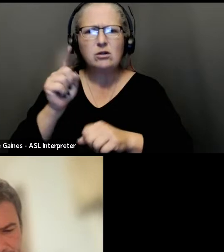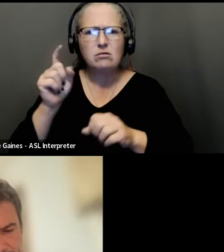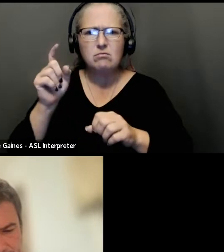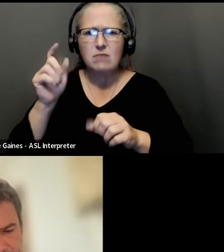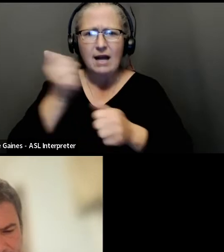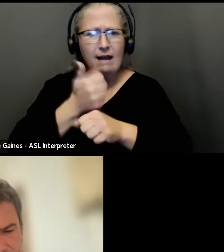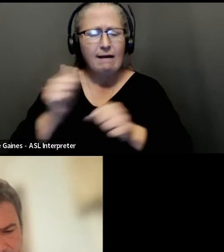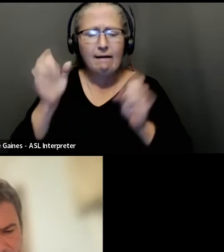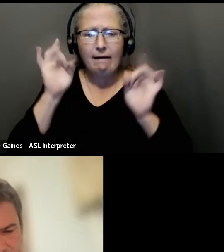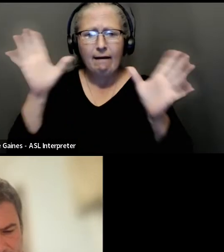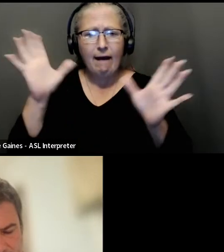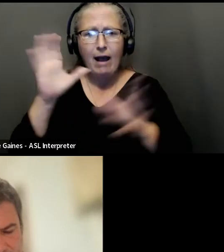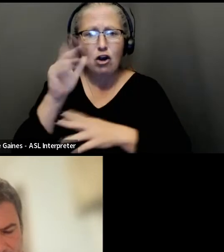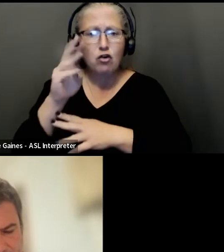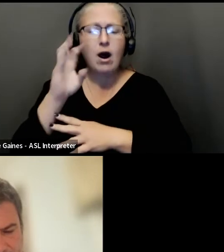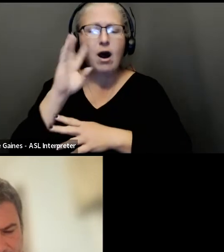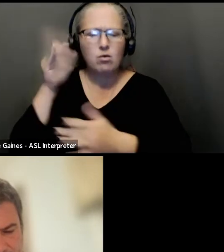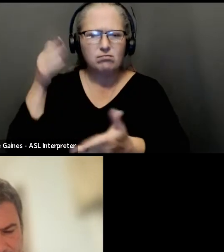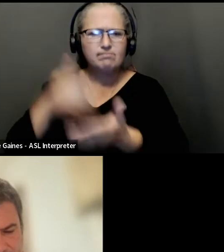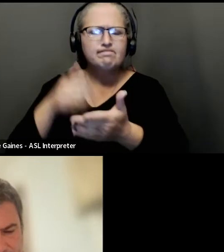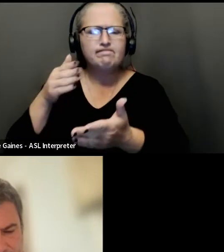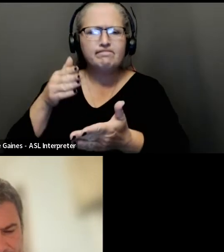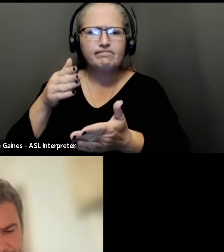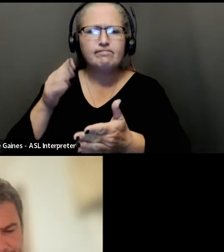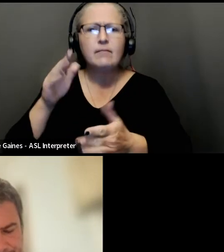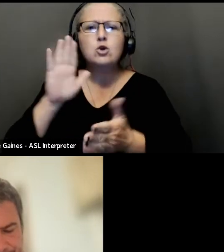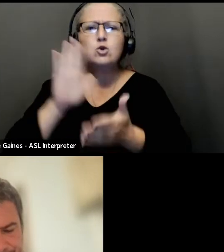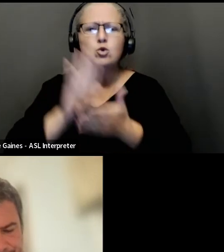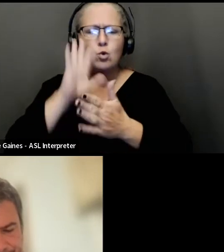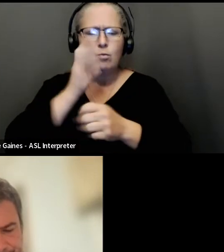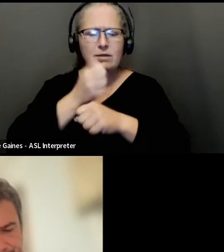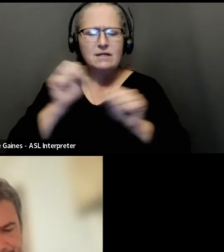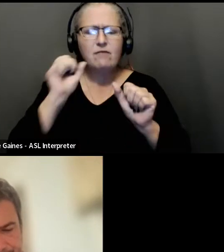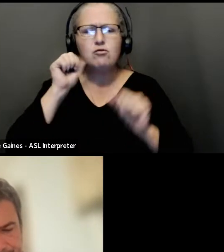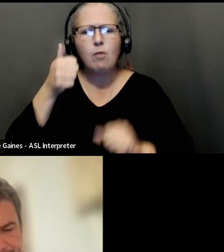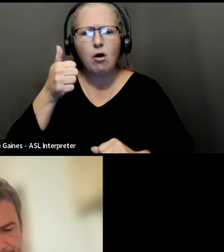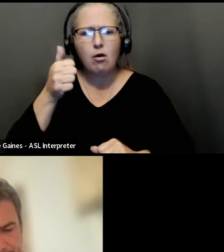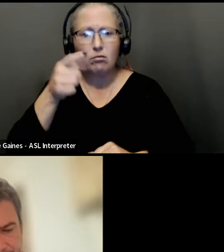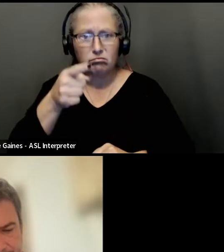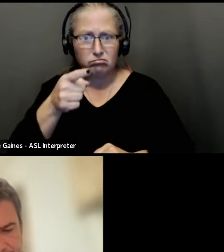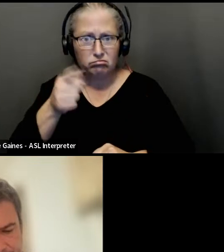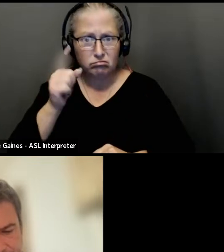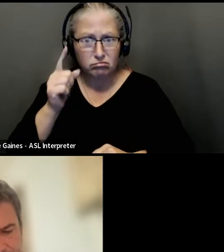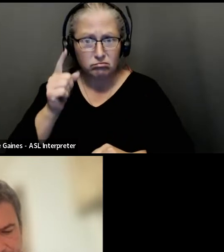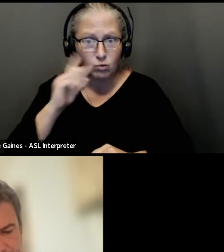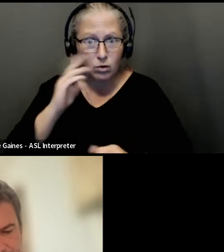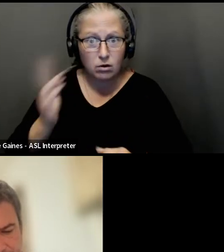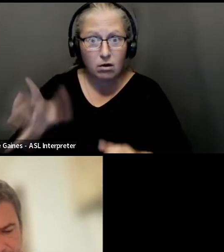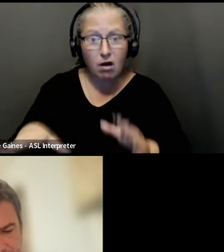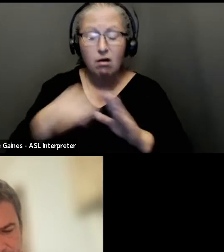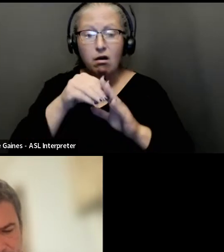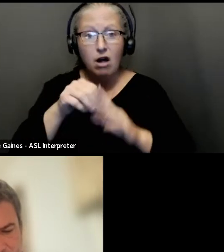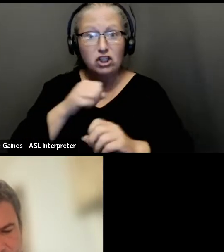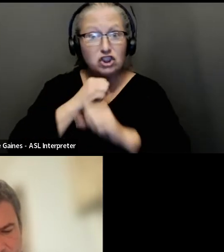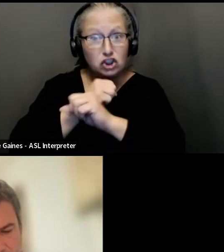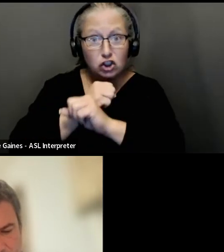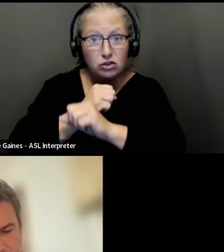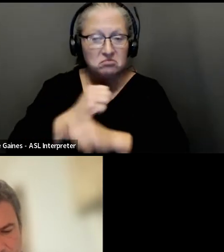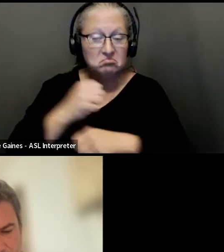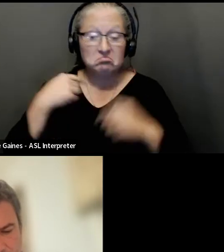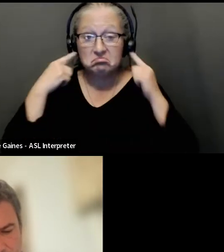prosecuted and that our schools will be safe tomorrow? Are you stepping up security? I haven't heard anything.